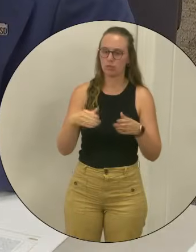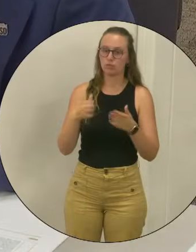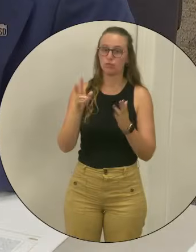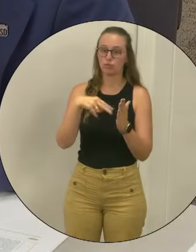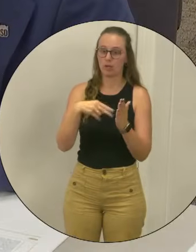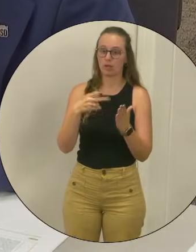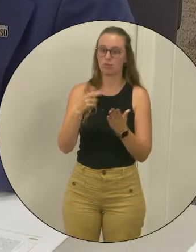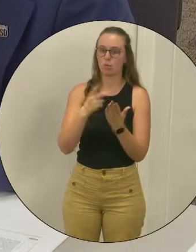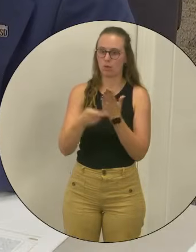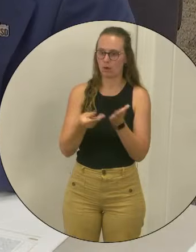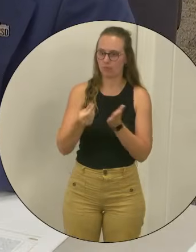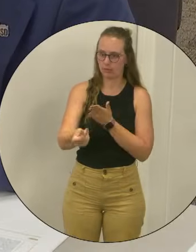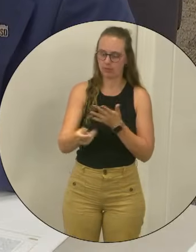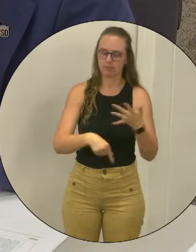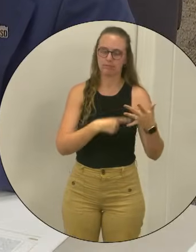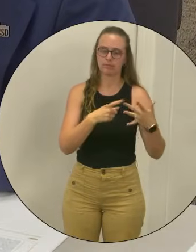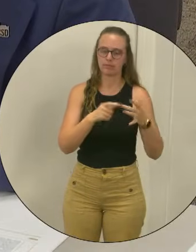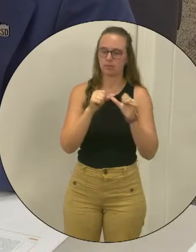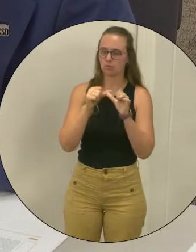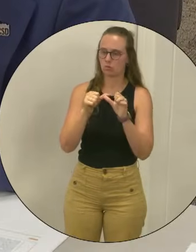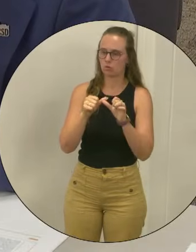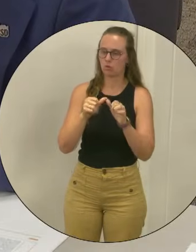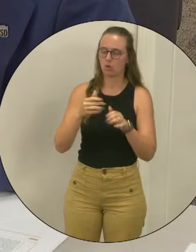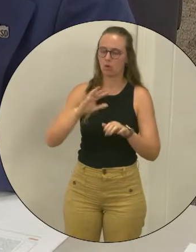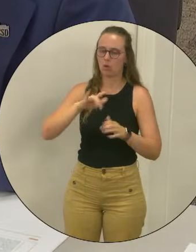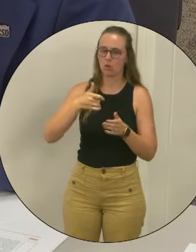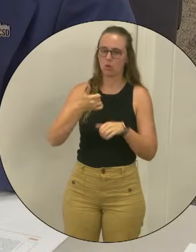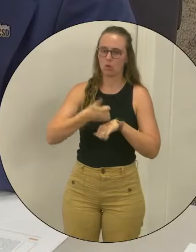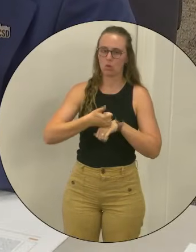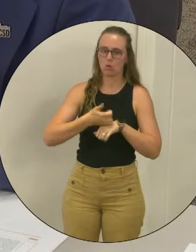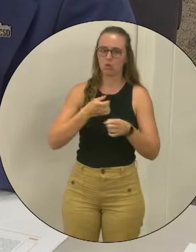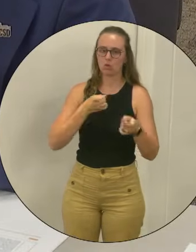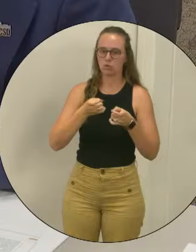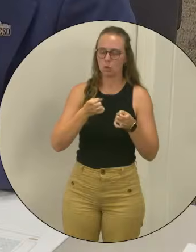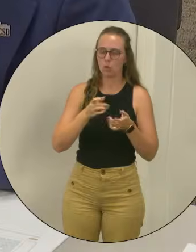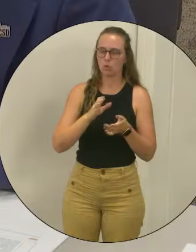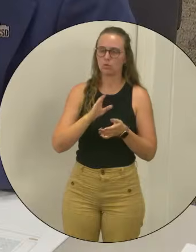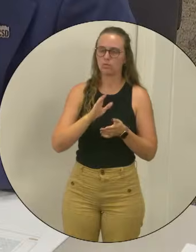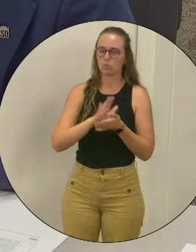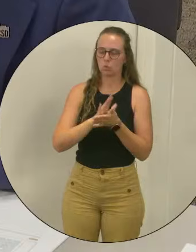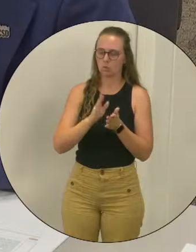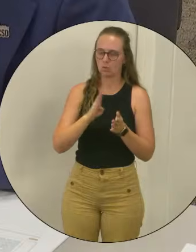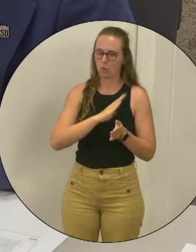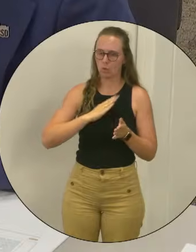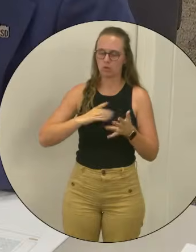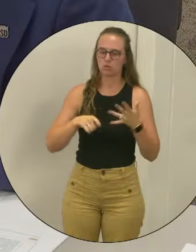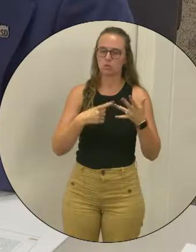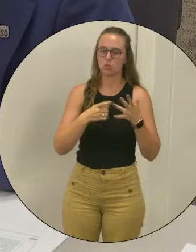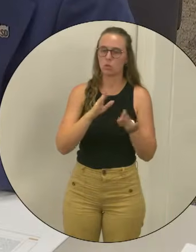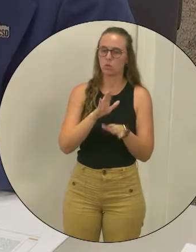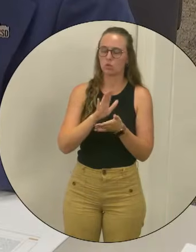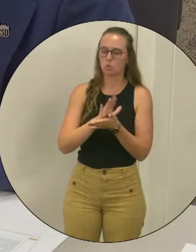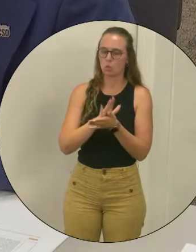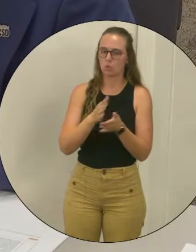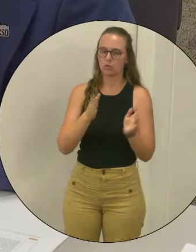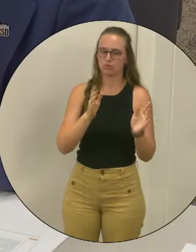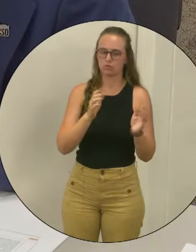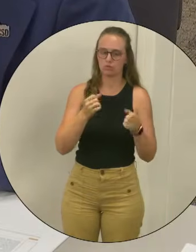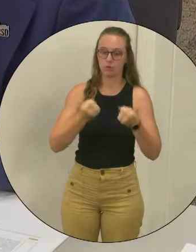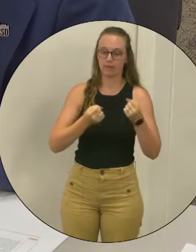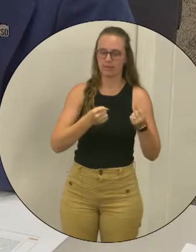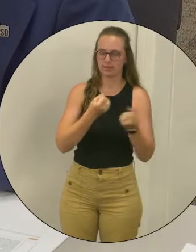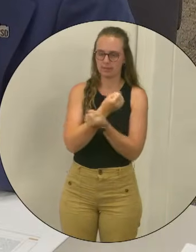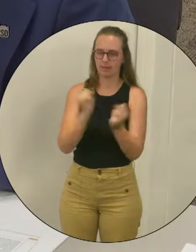program funding. Retention of the local control of facilities by the school board. School traffic safety work group